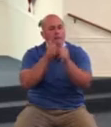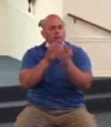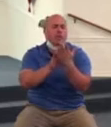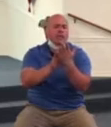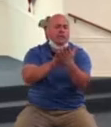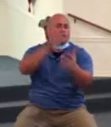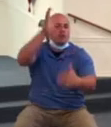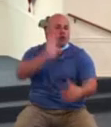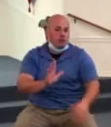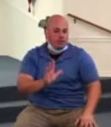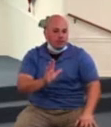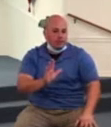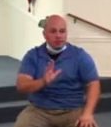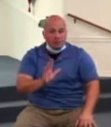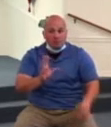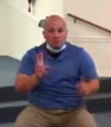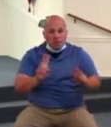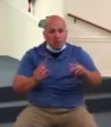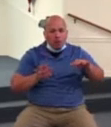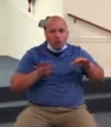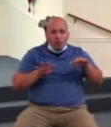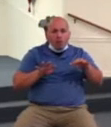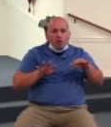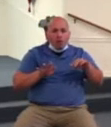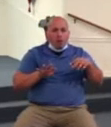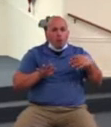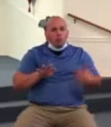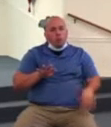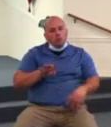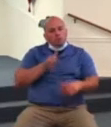also praised God.